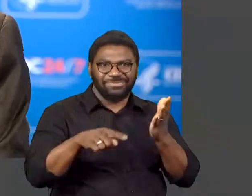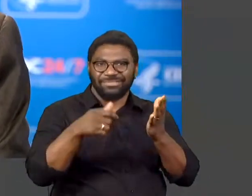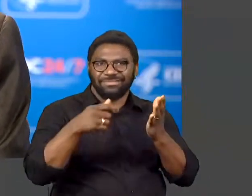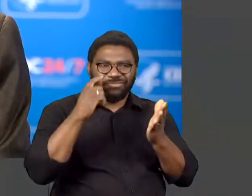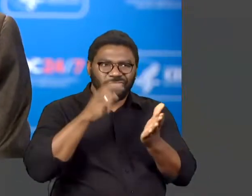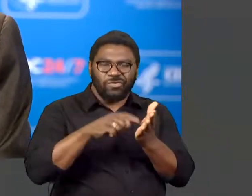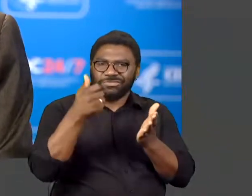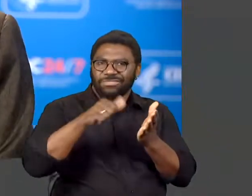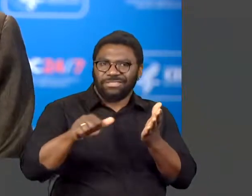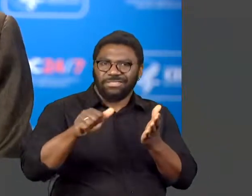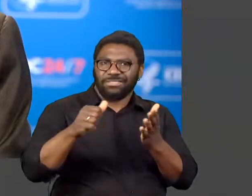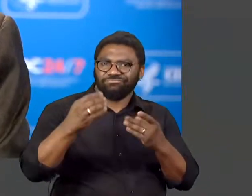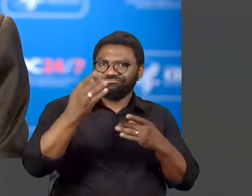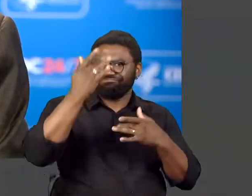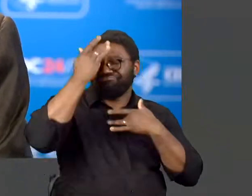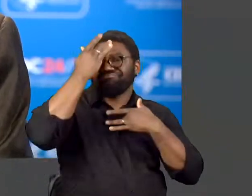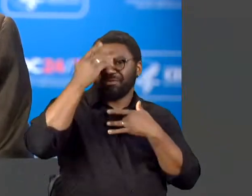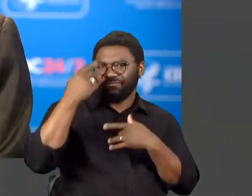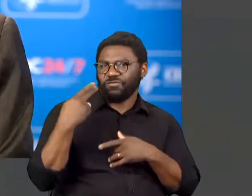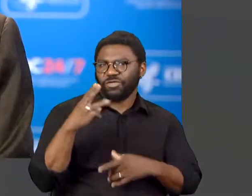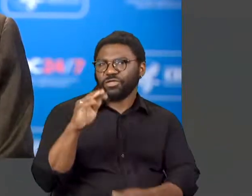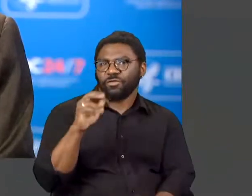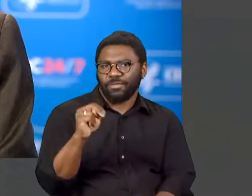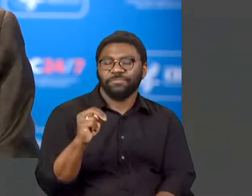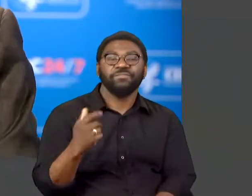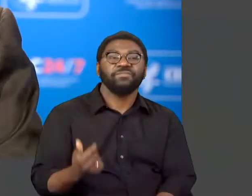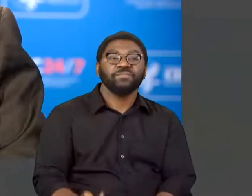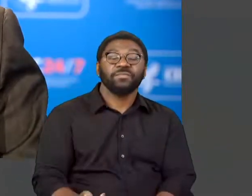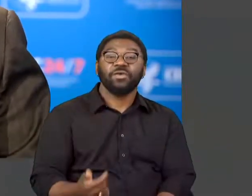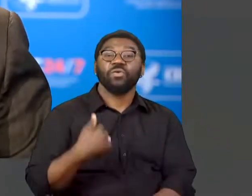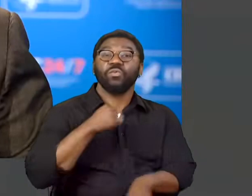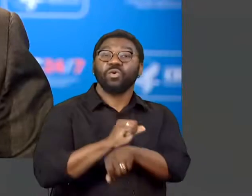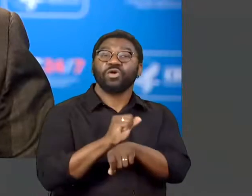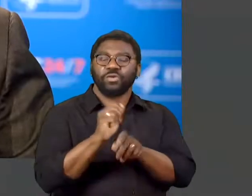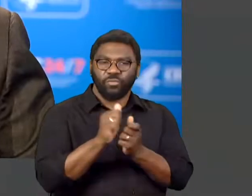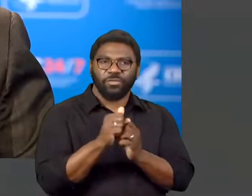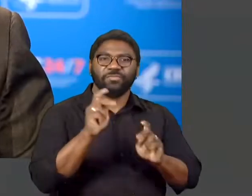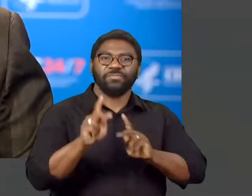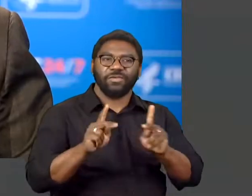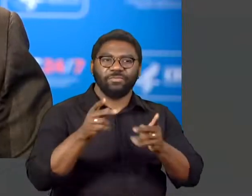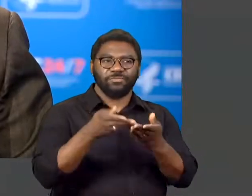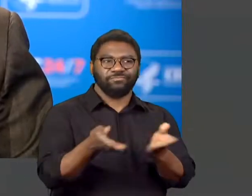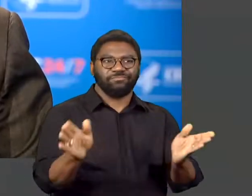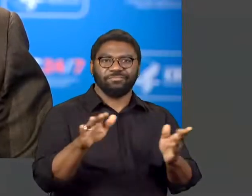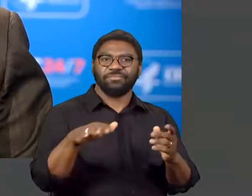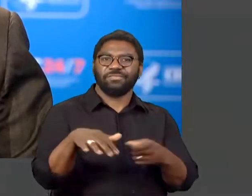again, we don't stop there. We're working with officials on the ground to understand what might be